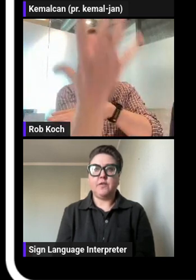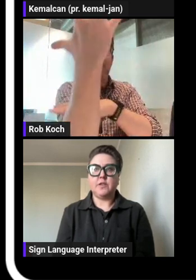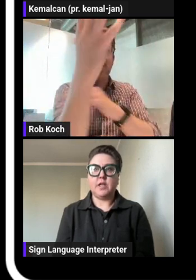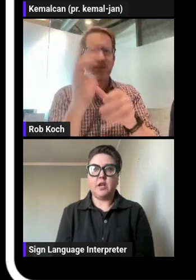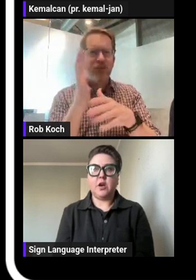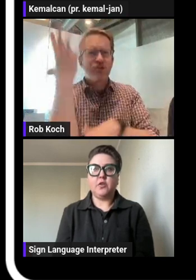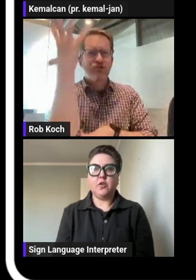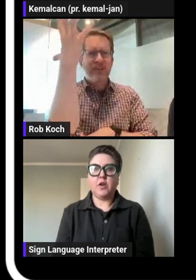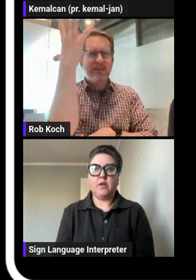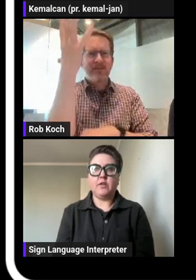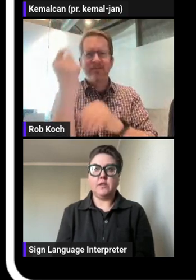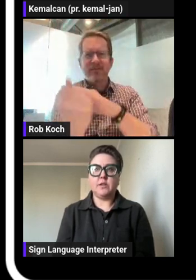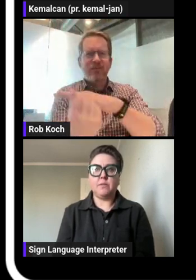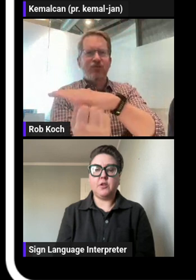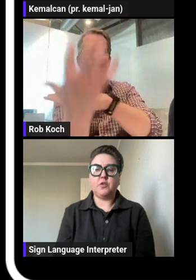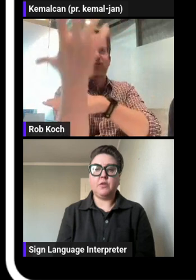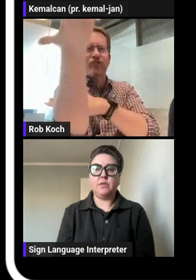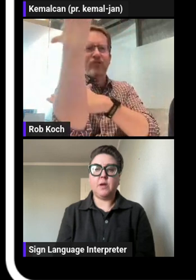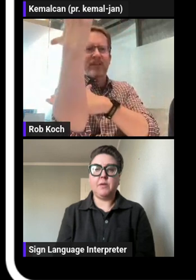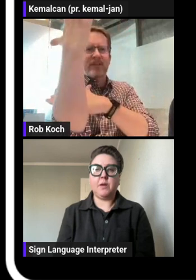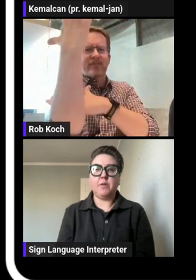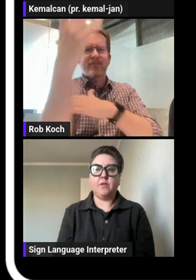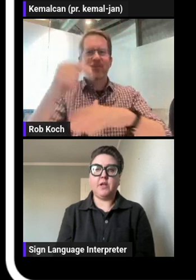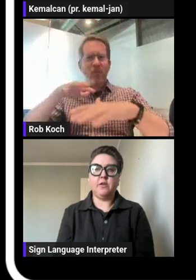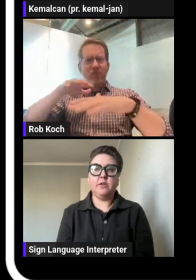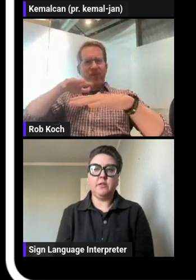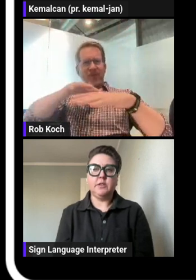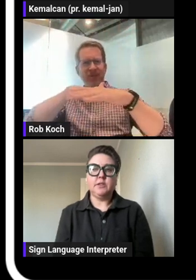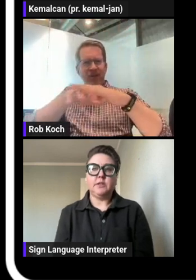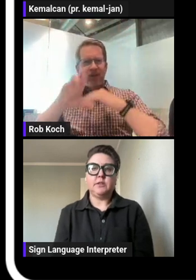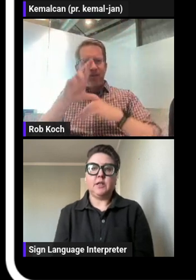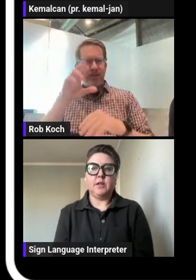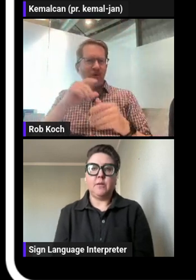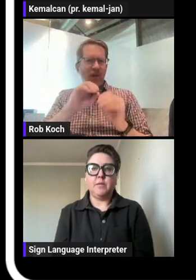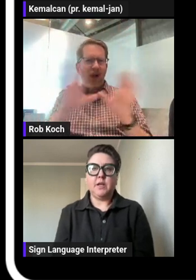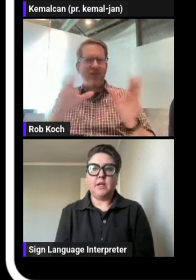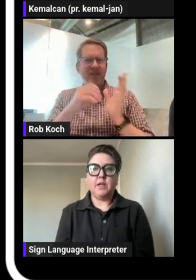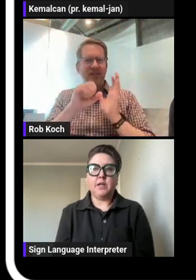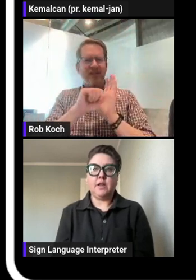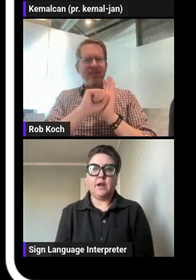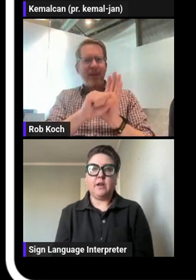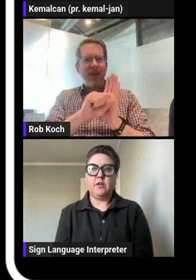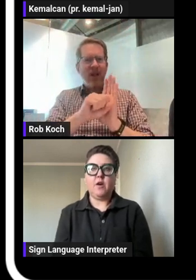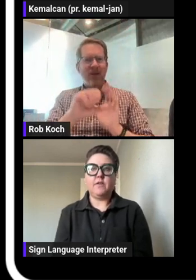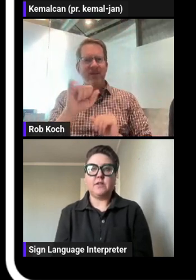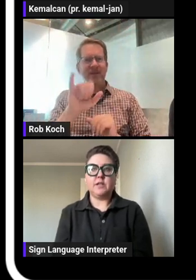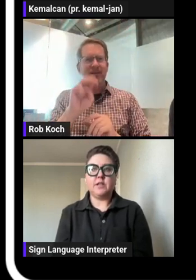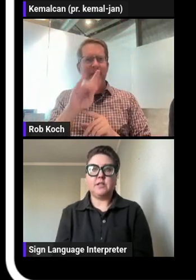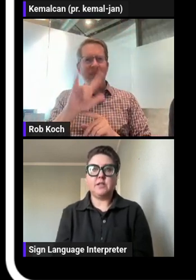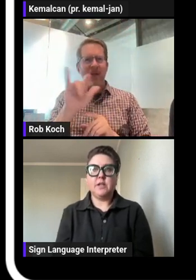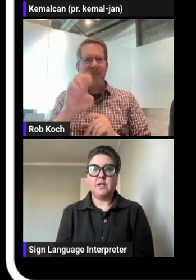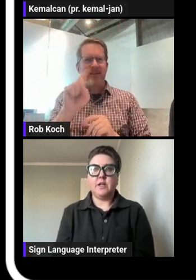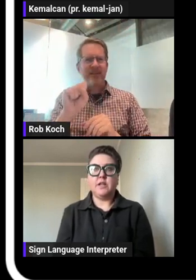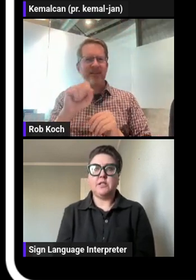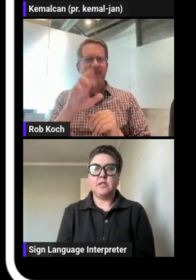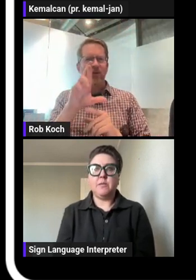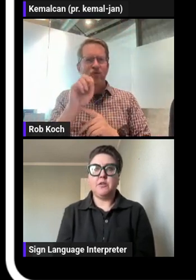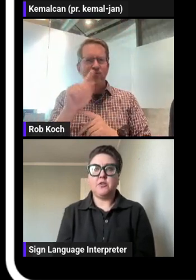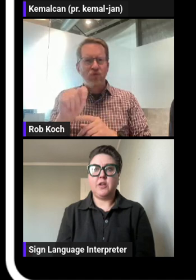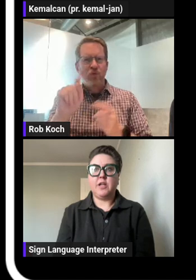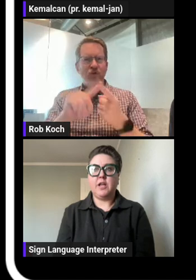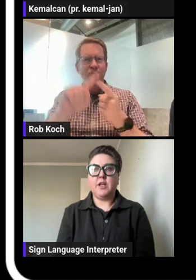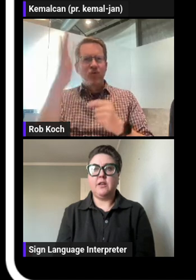under a surface, like an underground, and then a tree was coming up over here. It can get that, you know, obviously